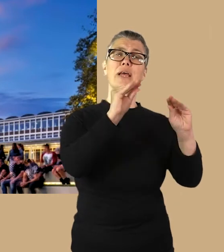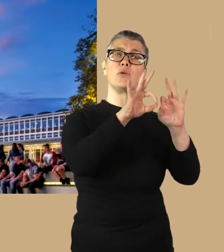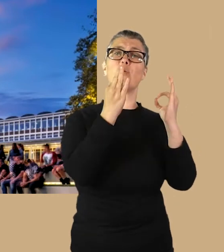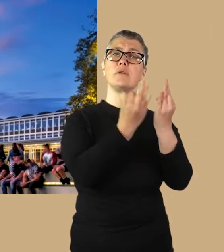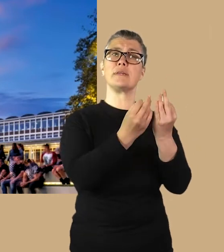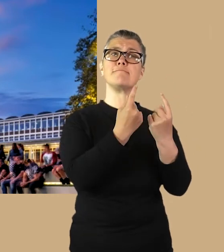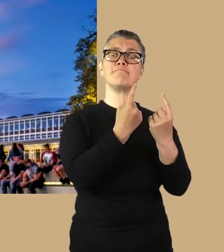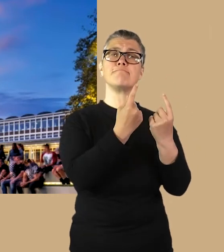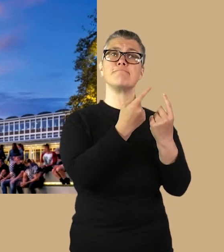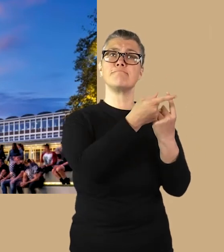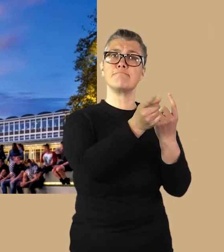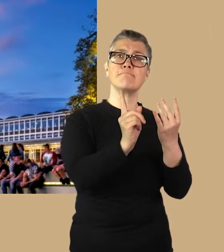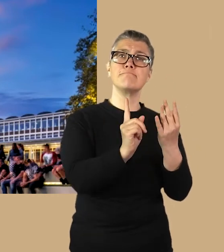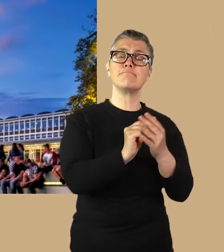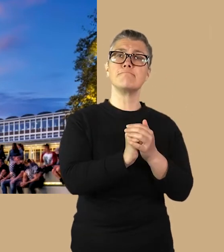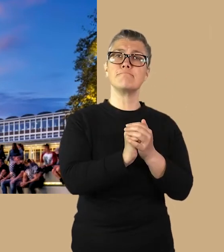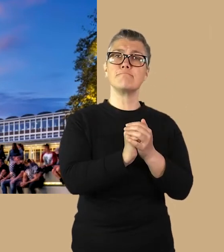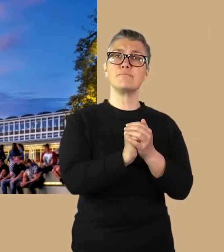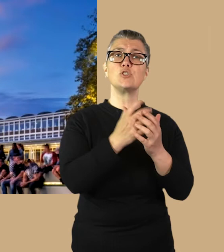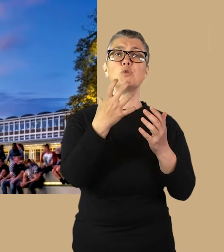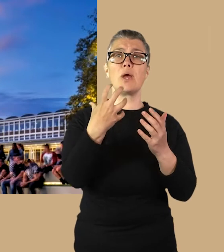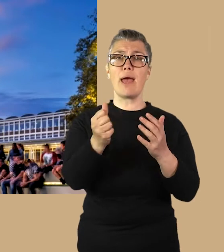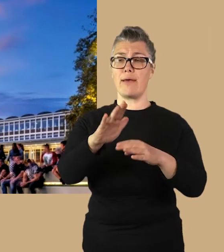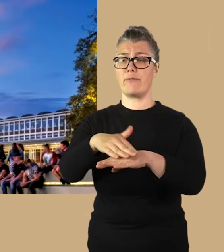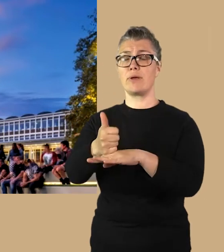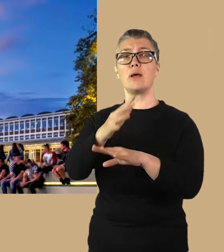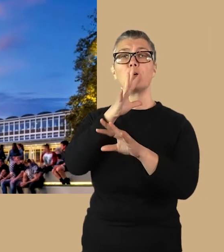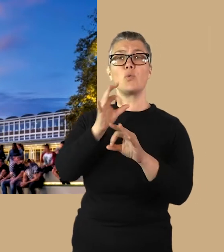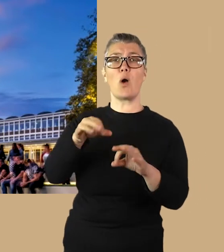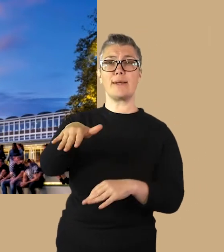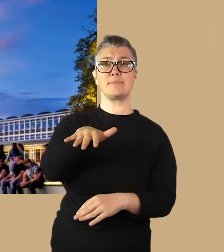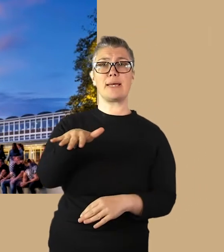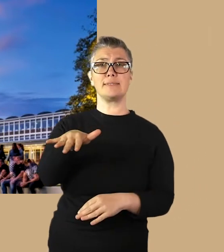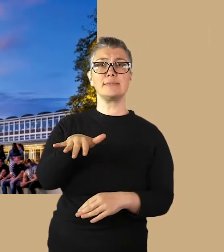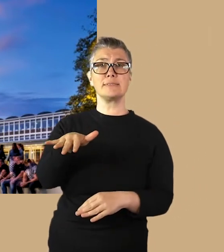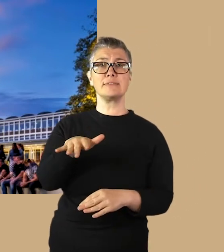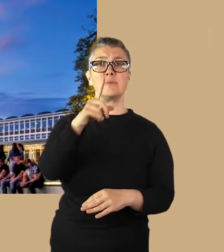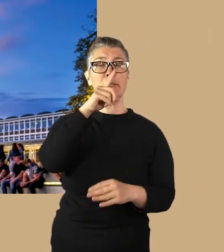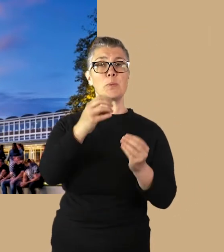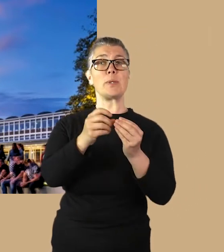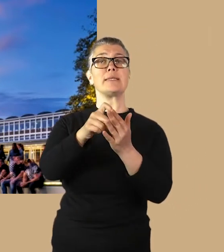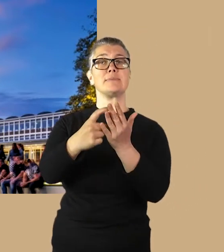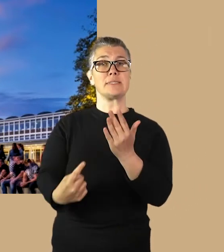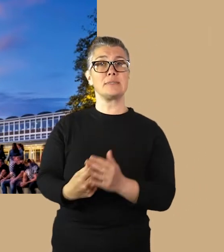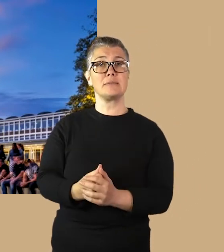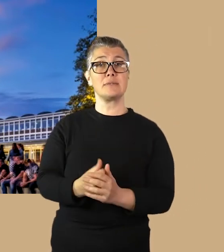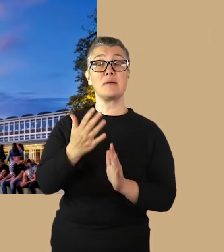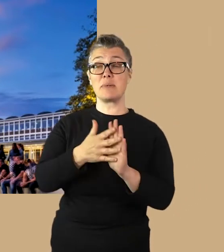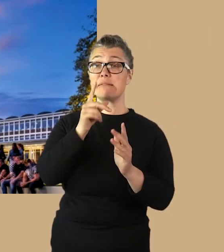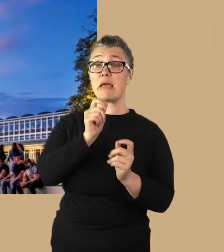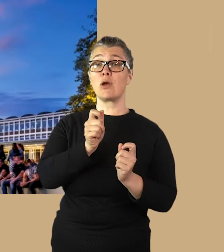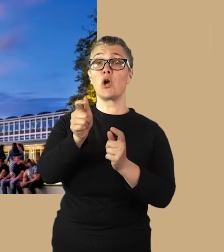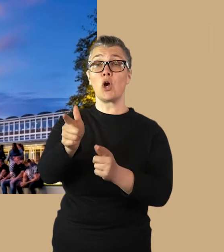organizations actually have actual quiet space for actual people with a disability to